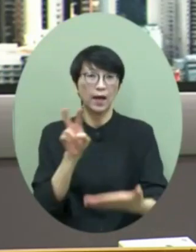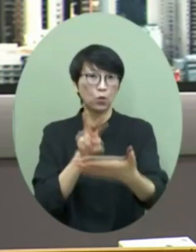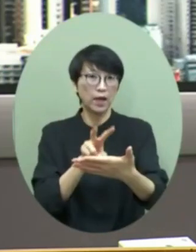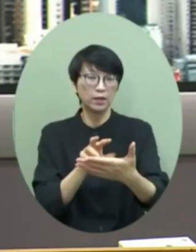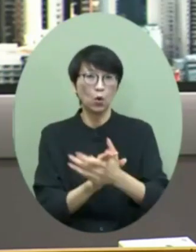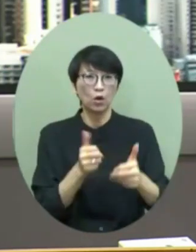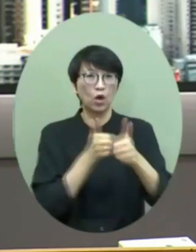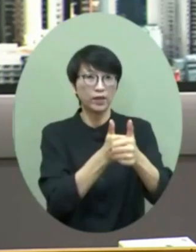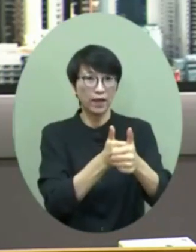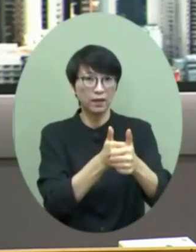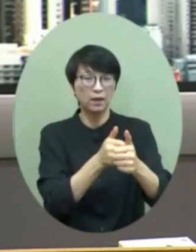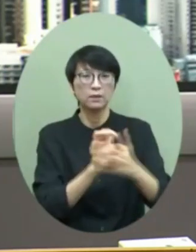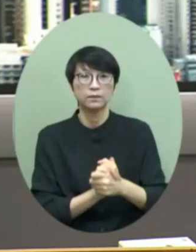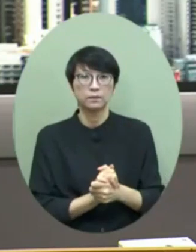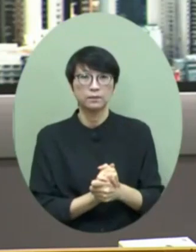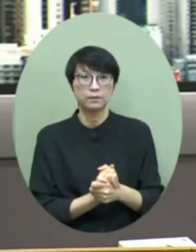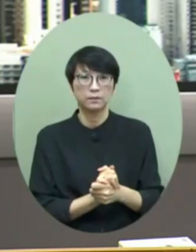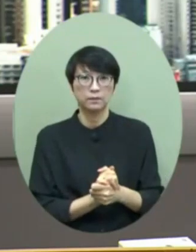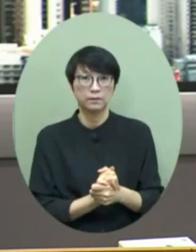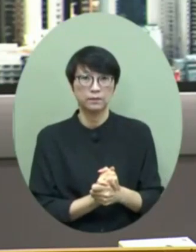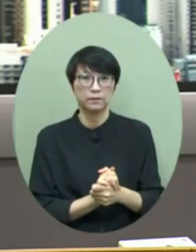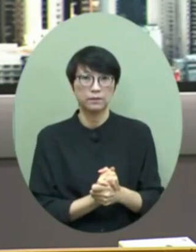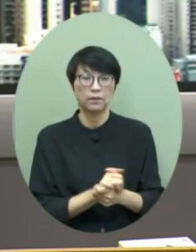an important point. If